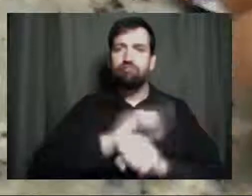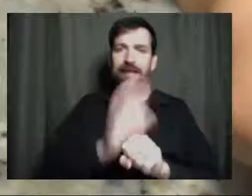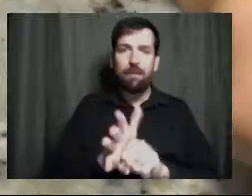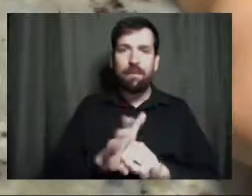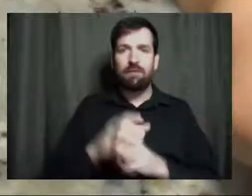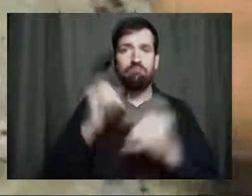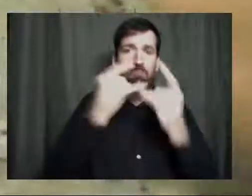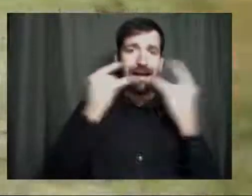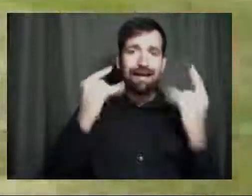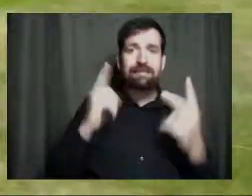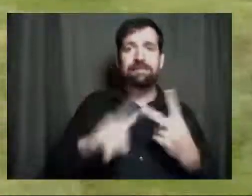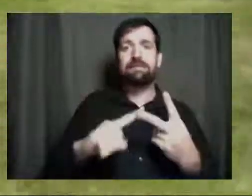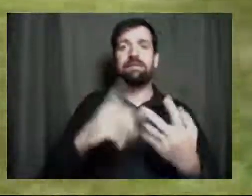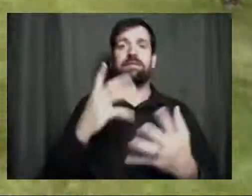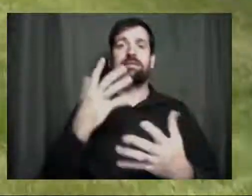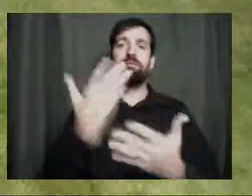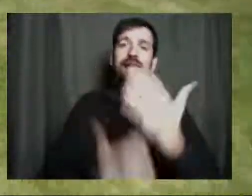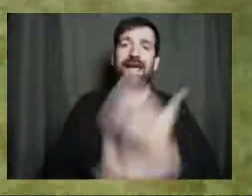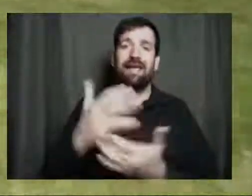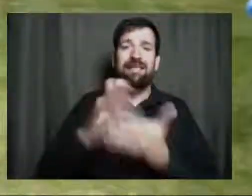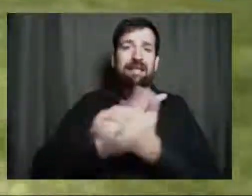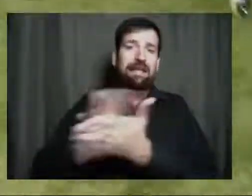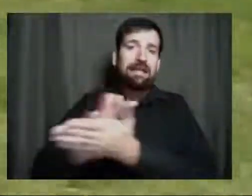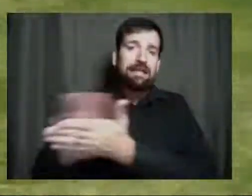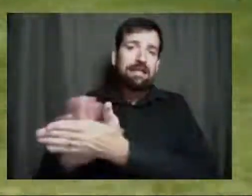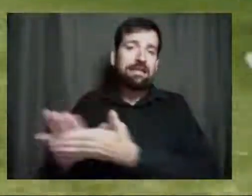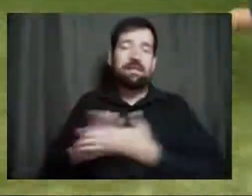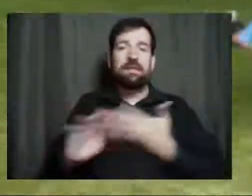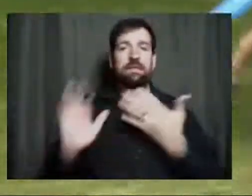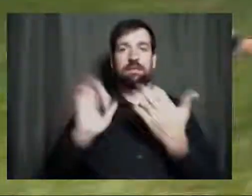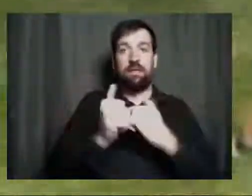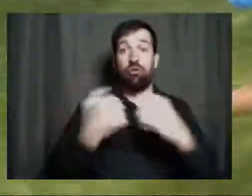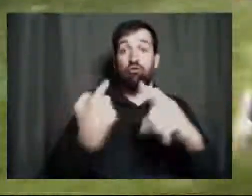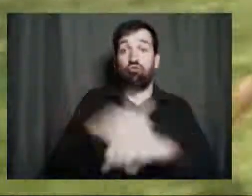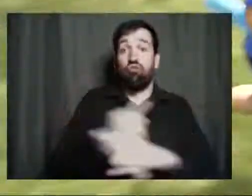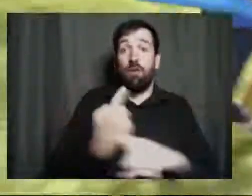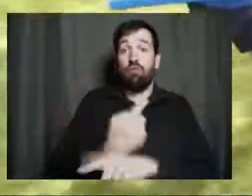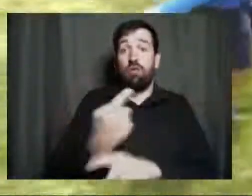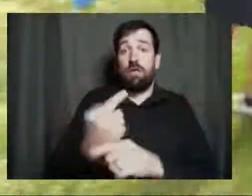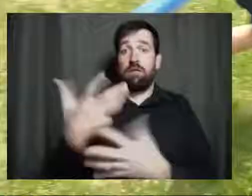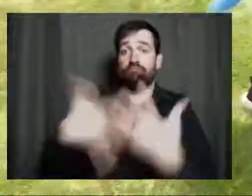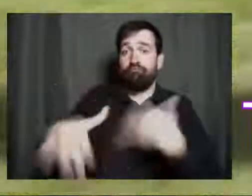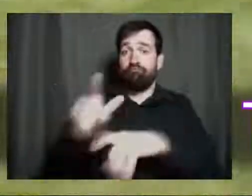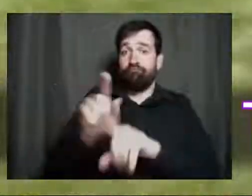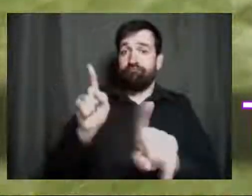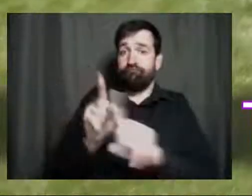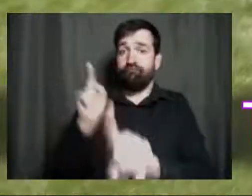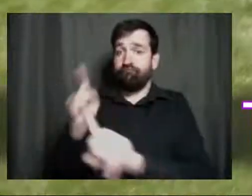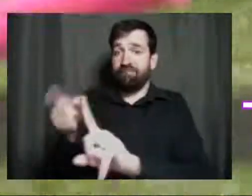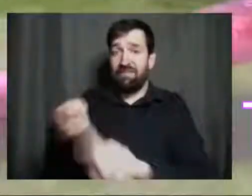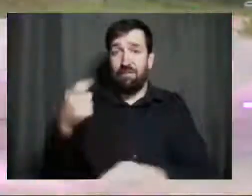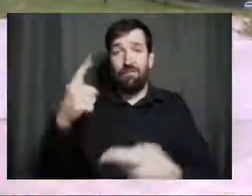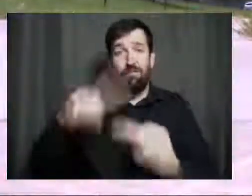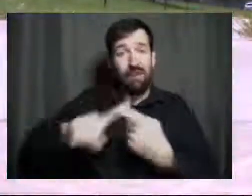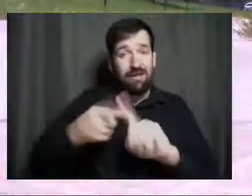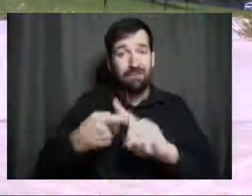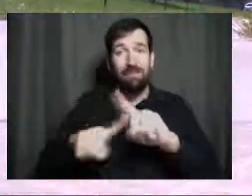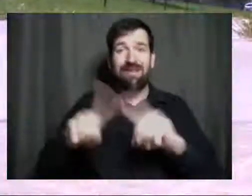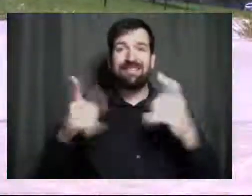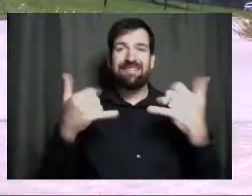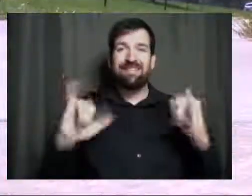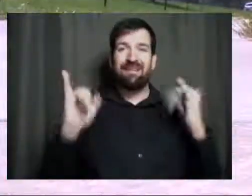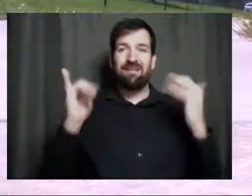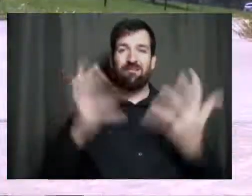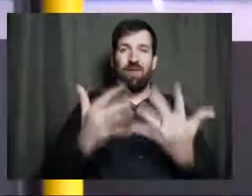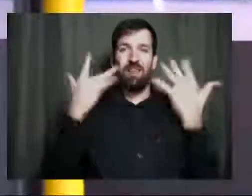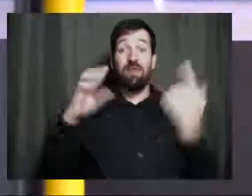hands properly clean, to how to properly distance yourself from friends but still be friendly, to the moment that we sent our